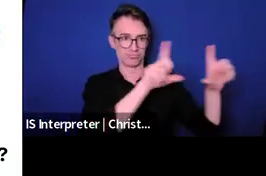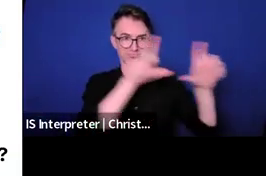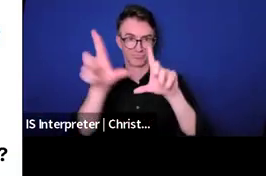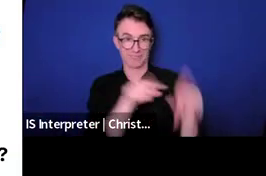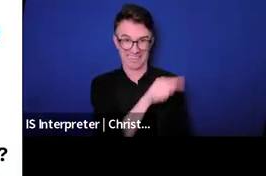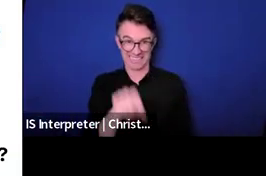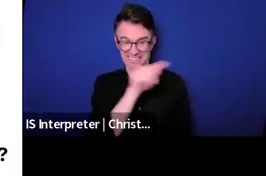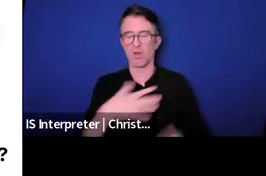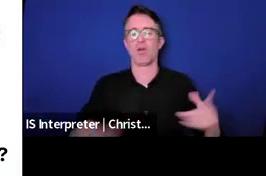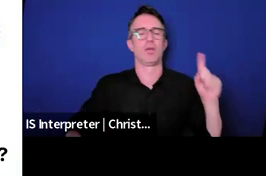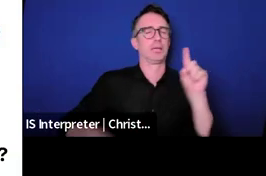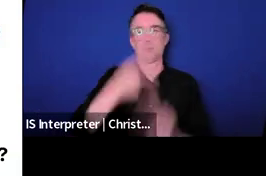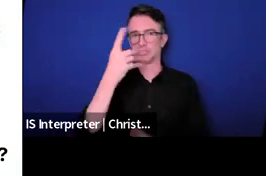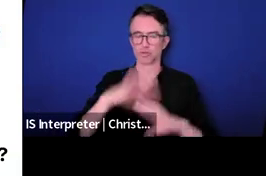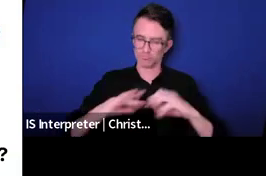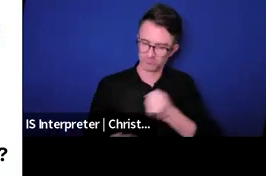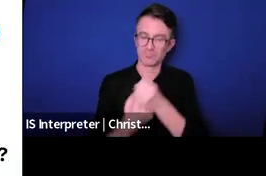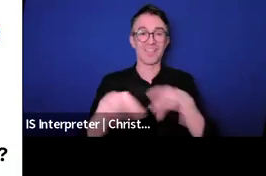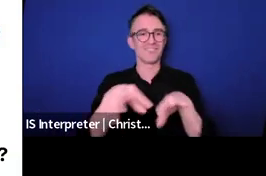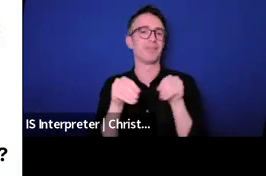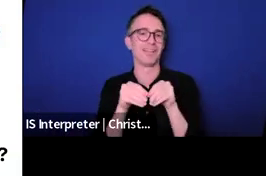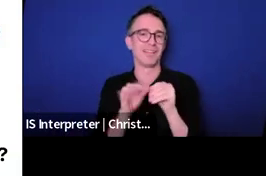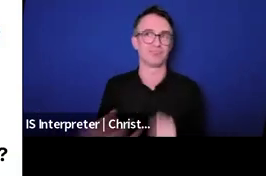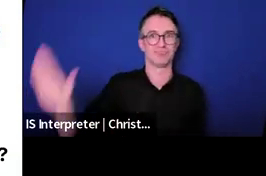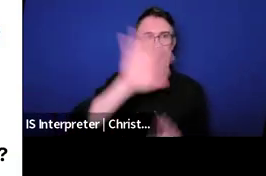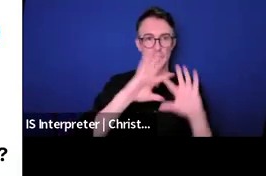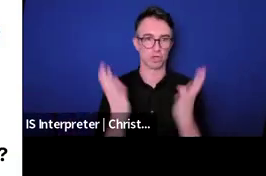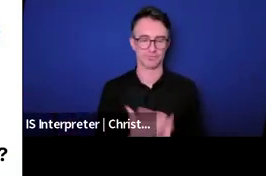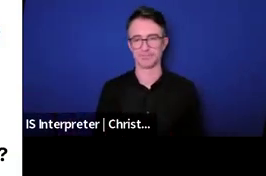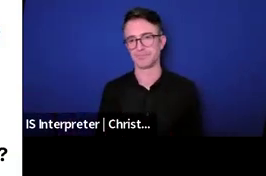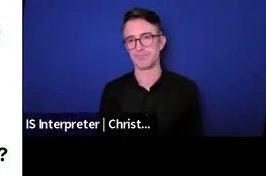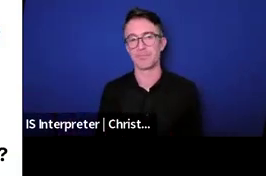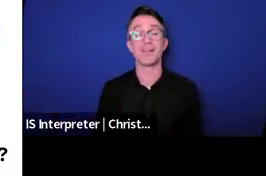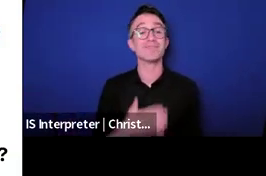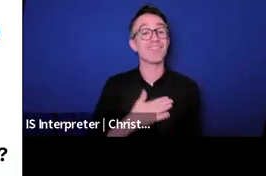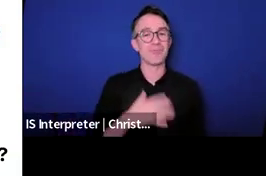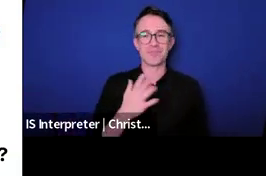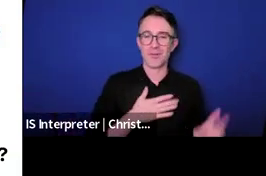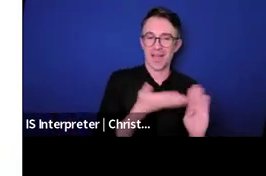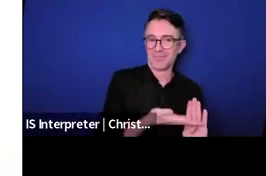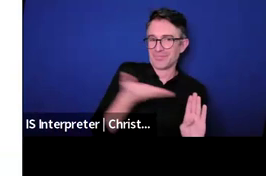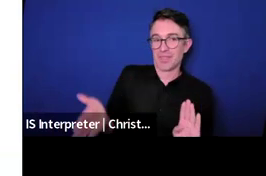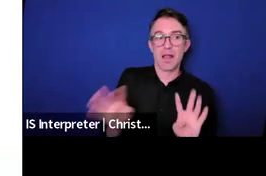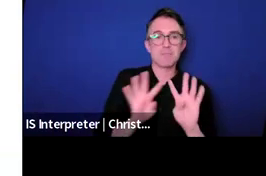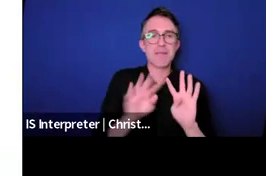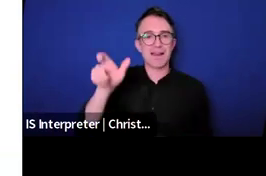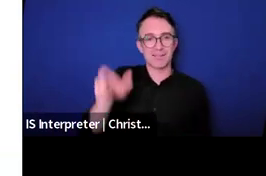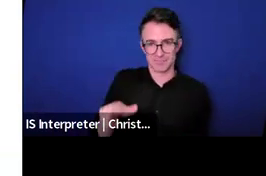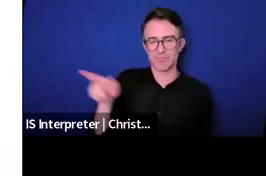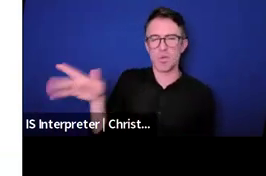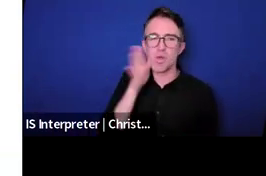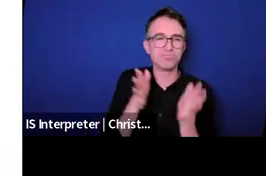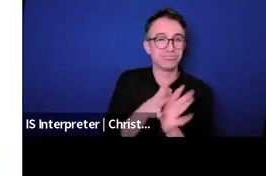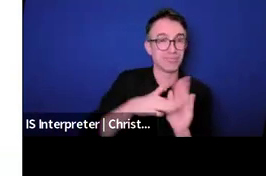many specific examples of what care and support looks like in different contexts. So if we can go to the next slide, I believe our